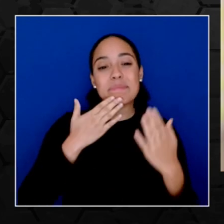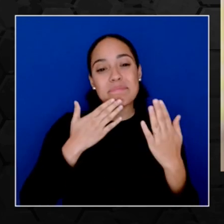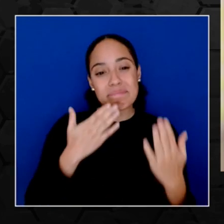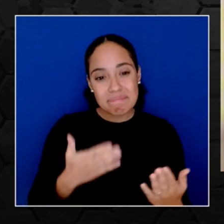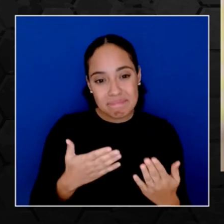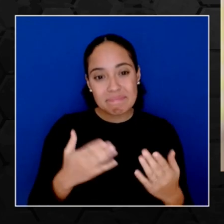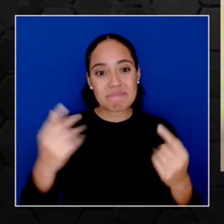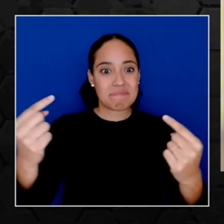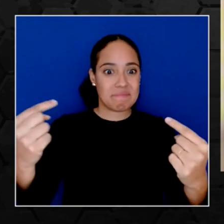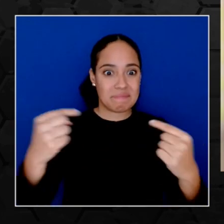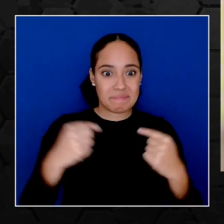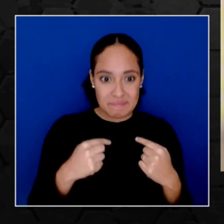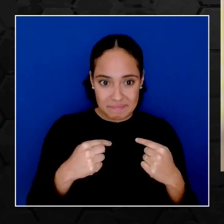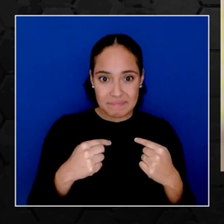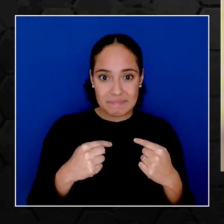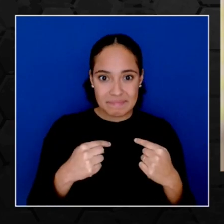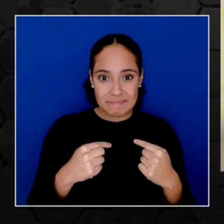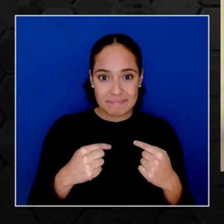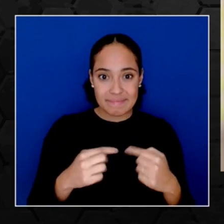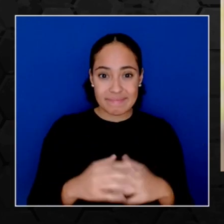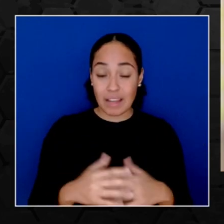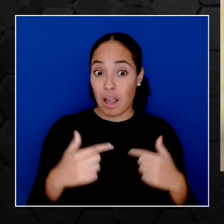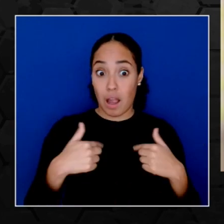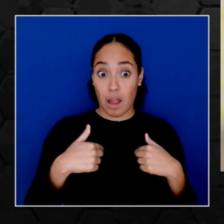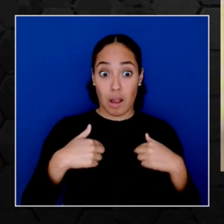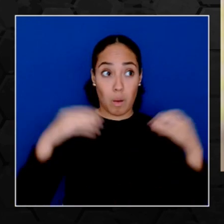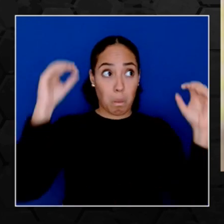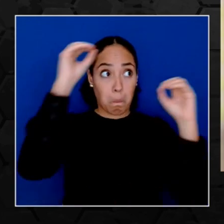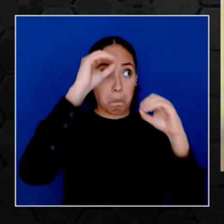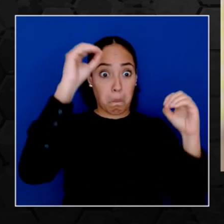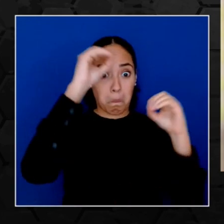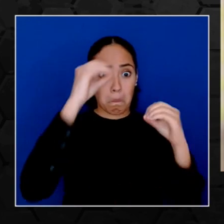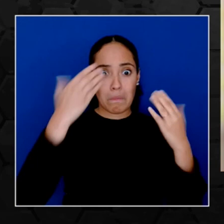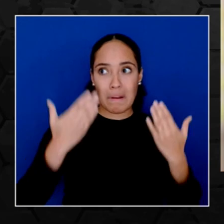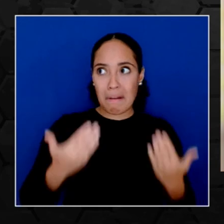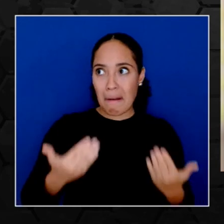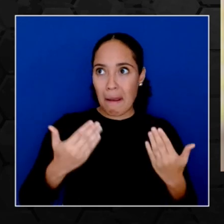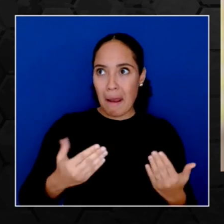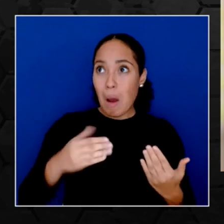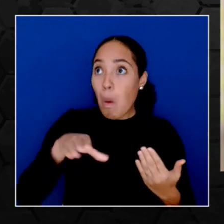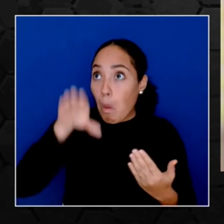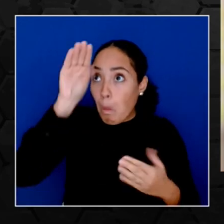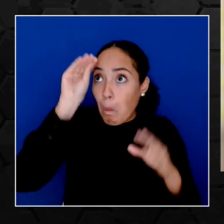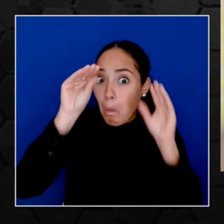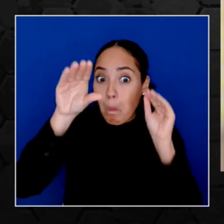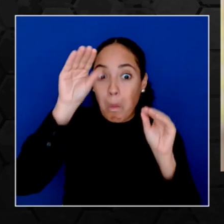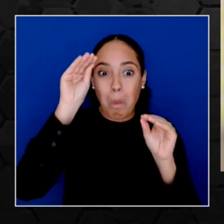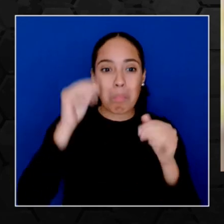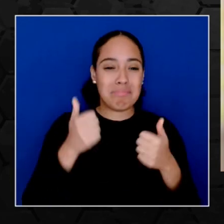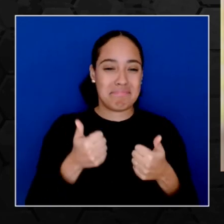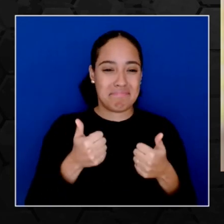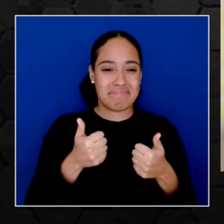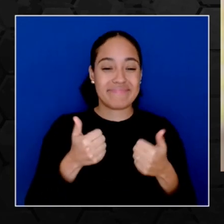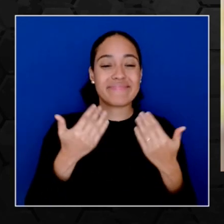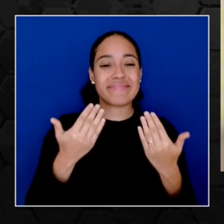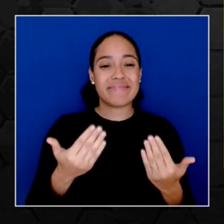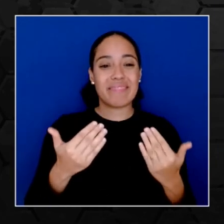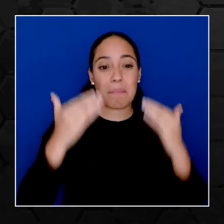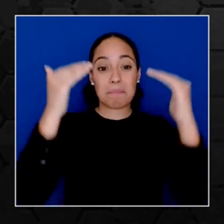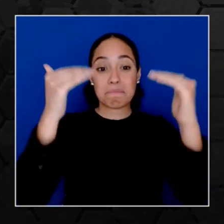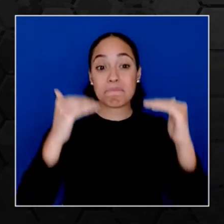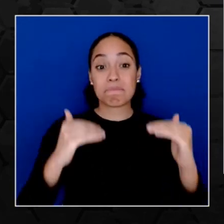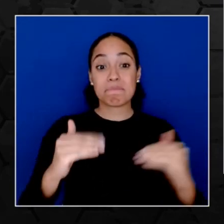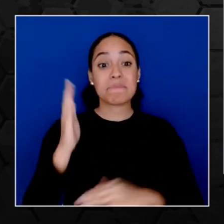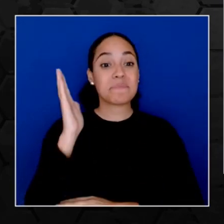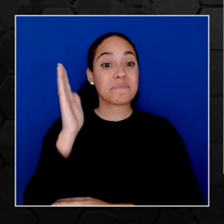and introducing me to something I didn't know anything about before this. And now I'll pass it to Louisa to introduce our next speaker.